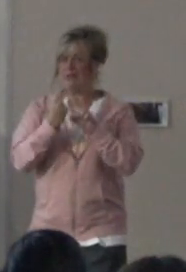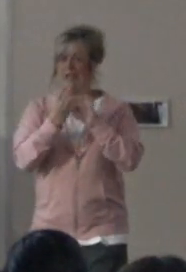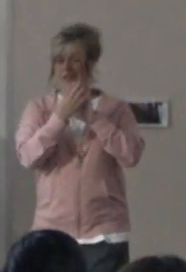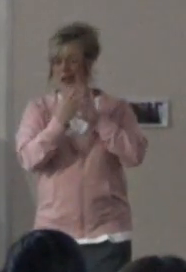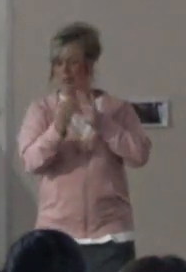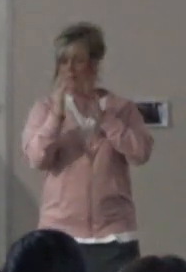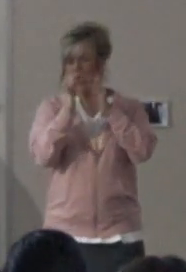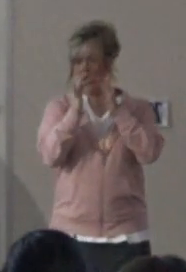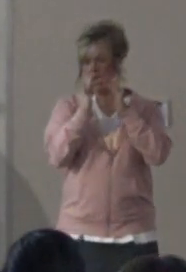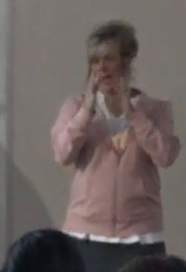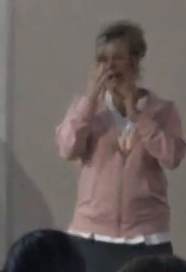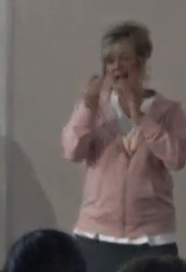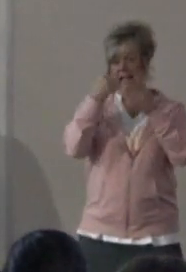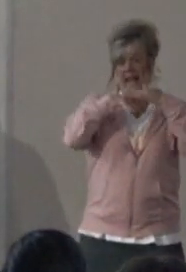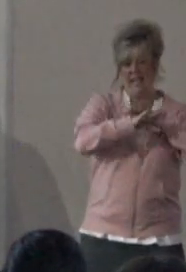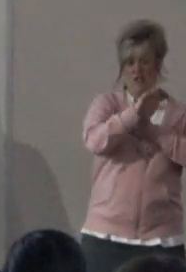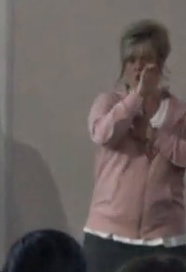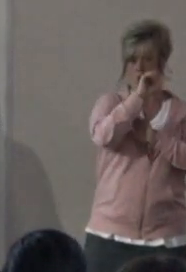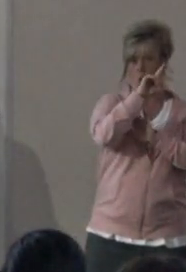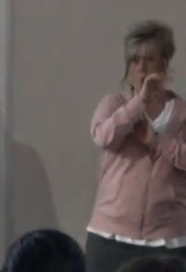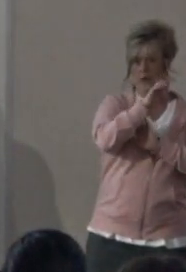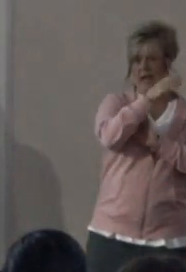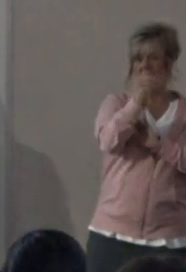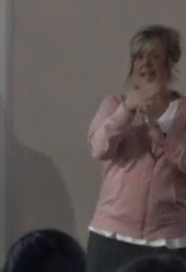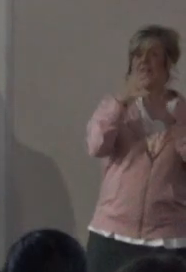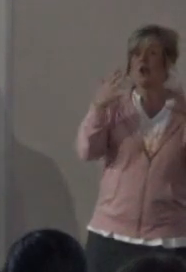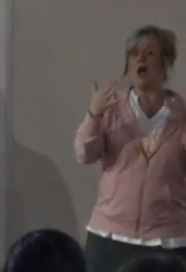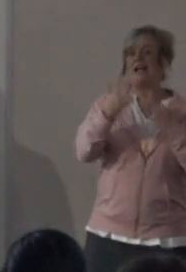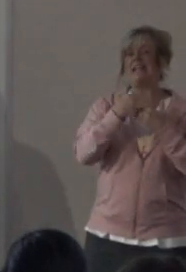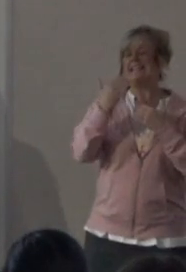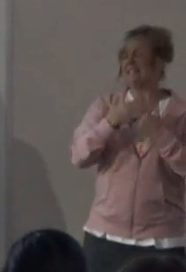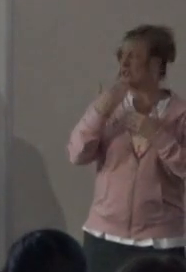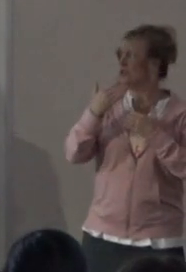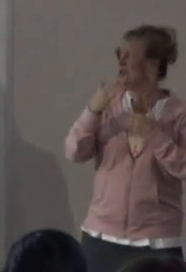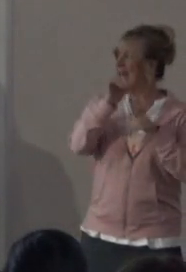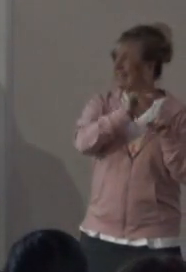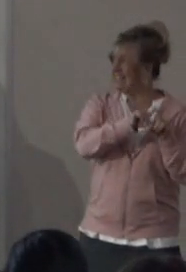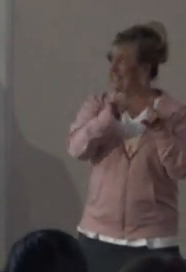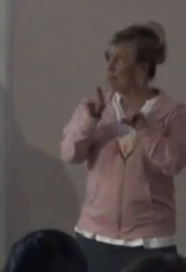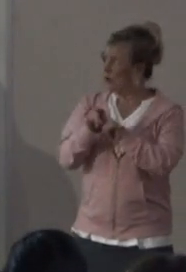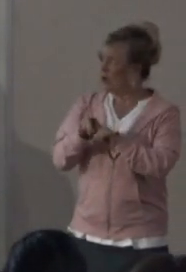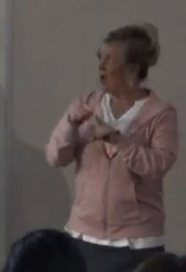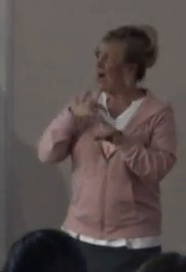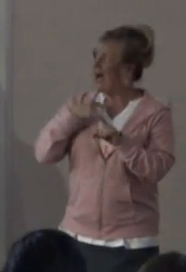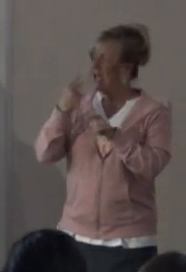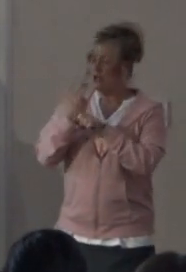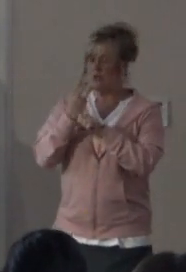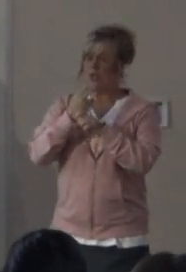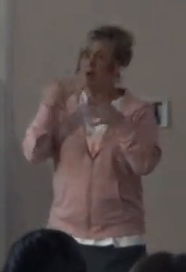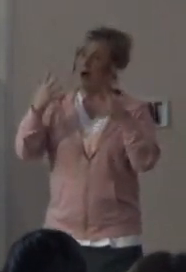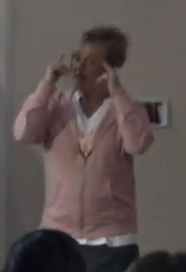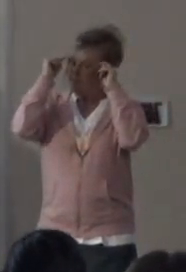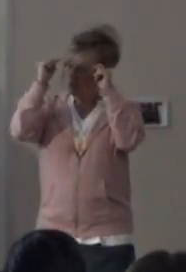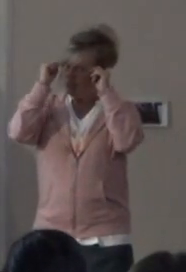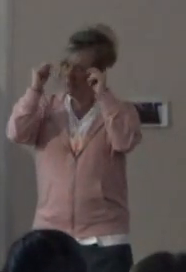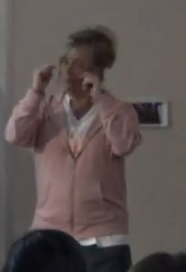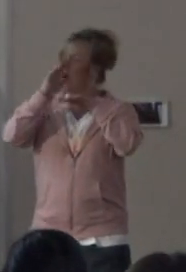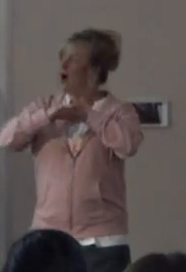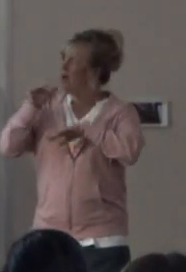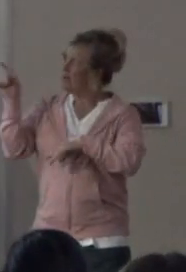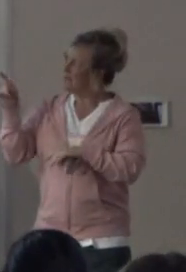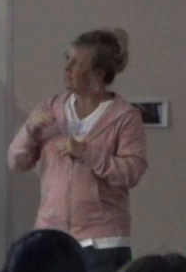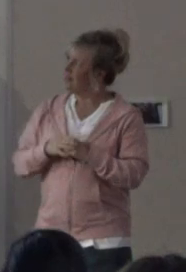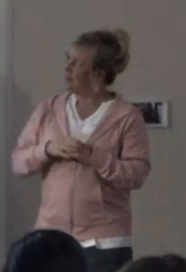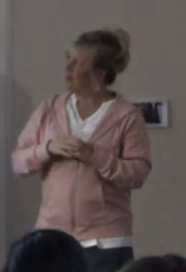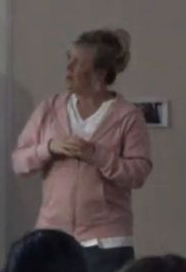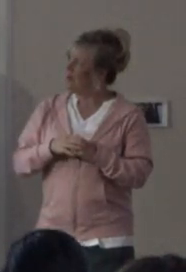online and just put the code into them like that, and it's a lot easier and simpler. And I did a lot of tutorials on Tinkercad. So